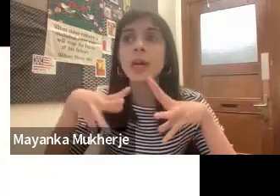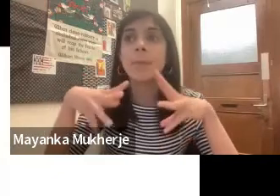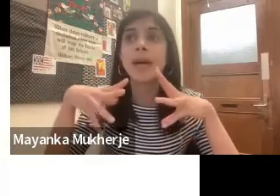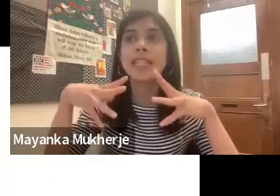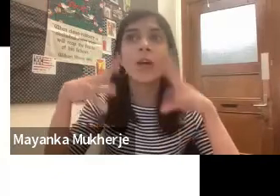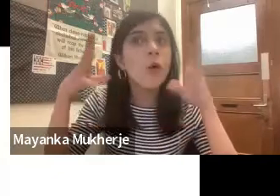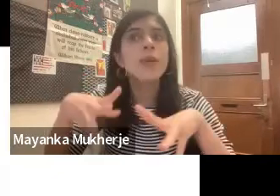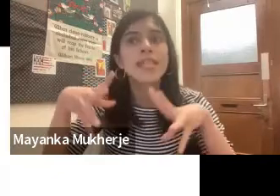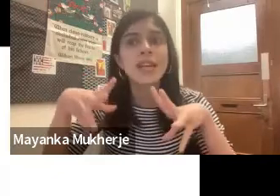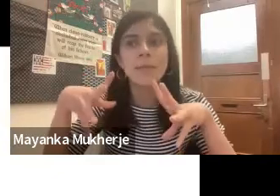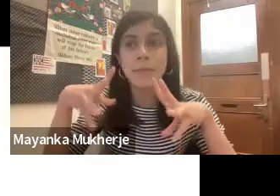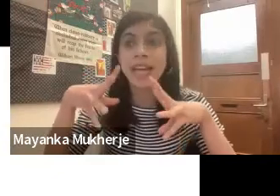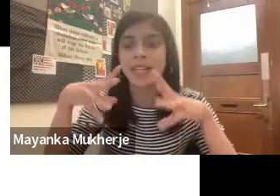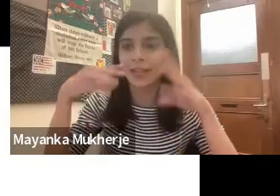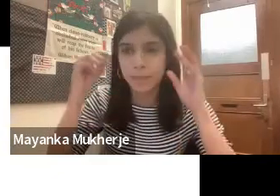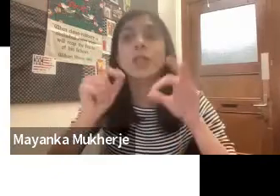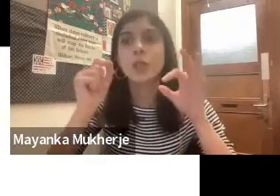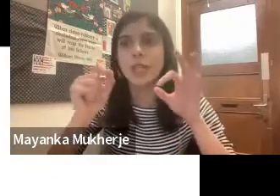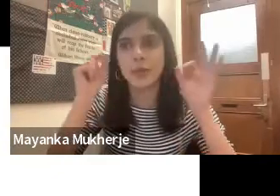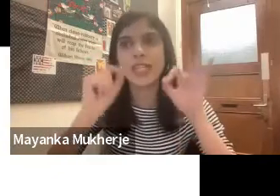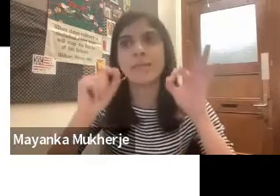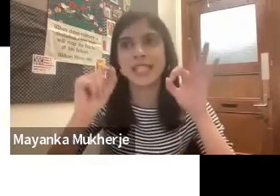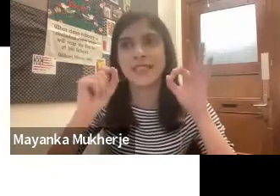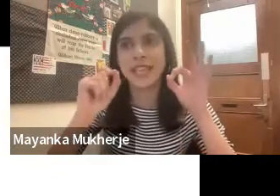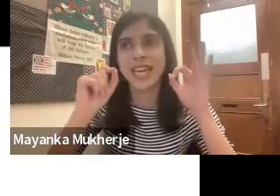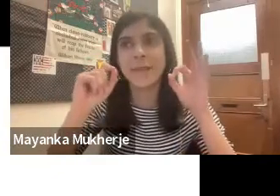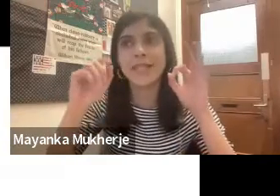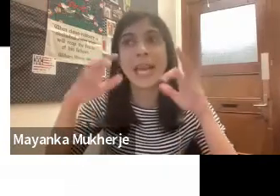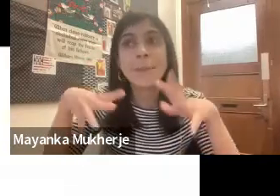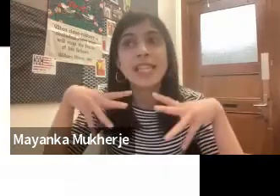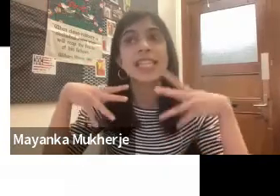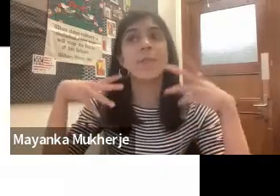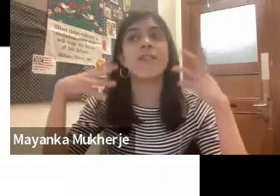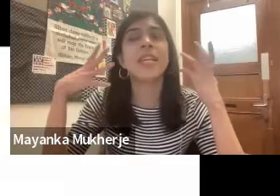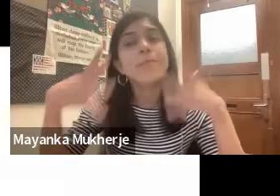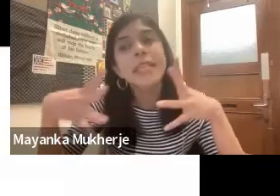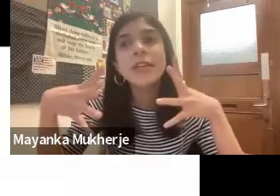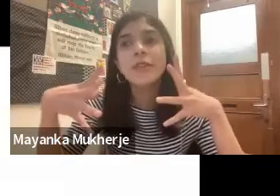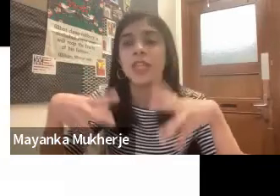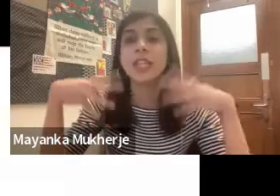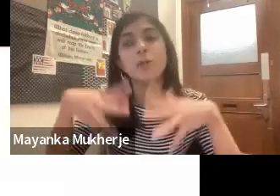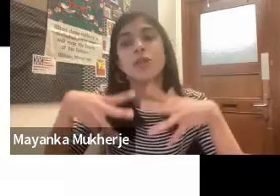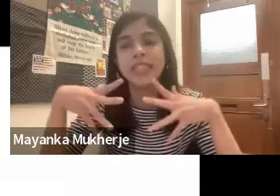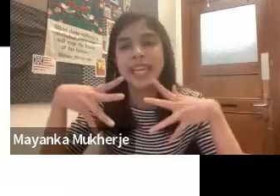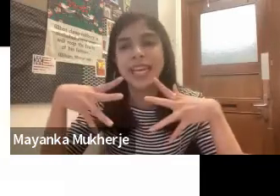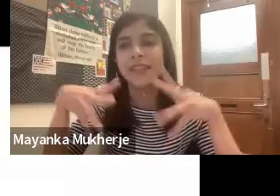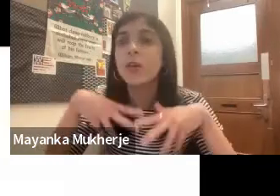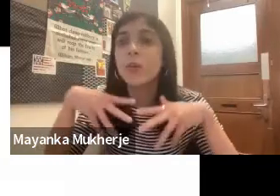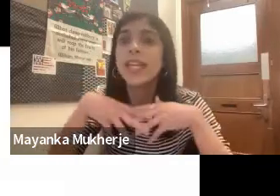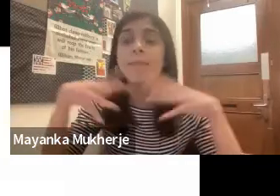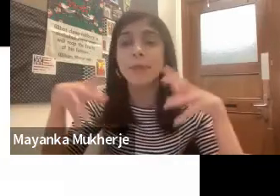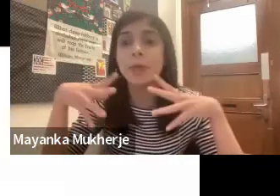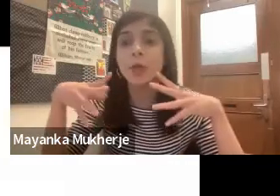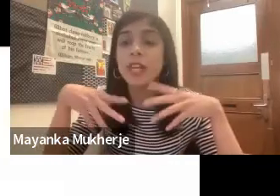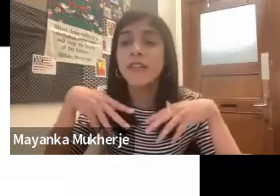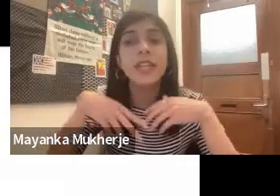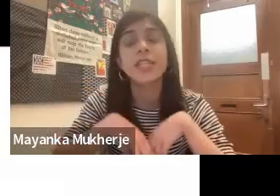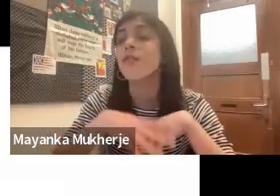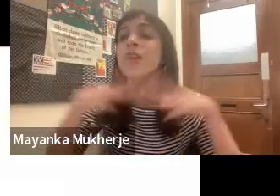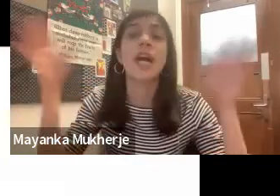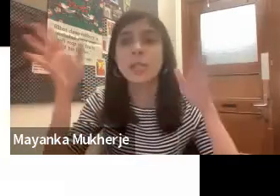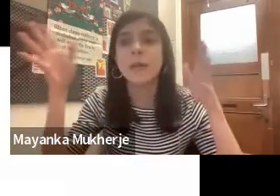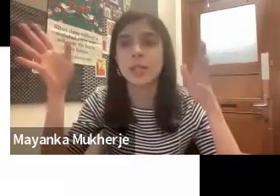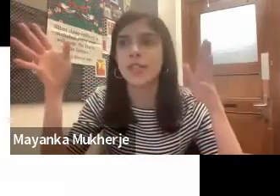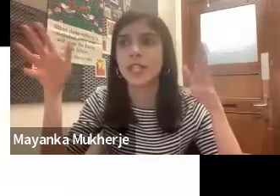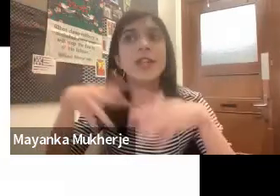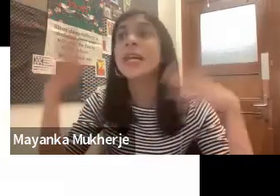around, but they always come back punctually during specific times and participate very meaningfully in community life in a way that people who live in London